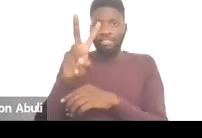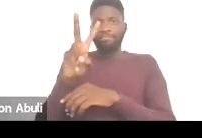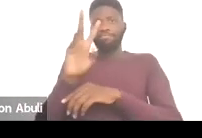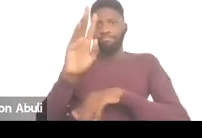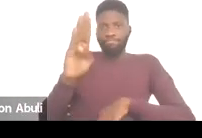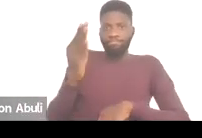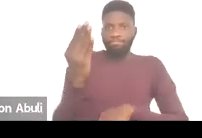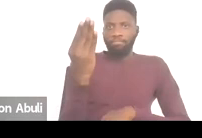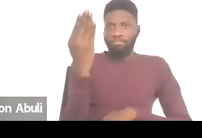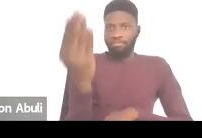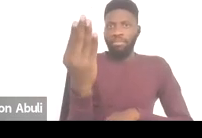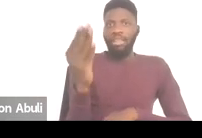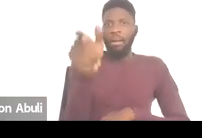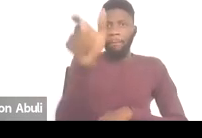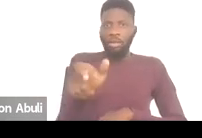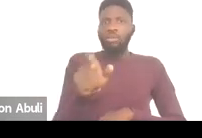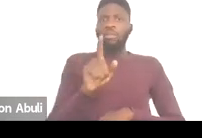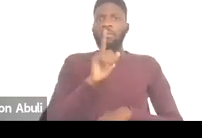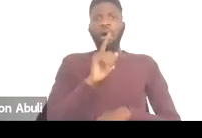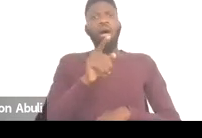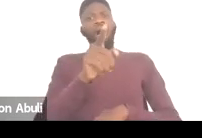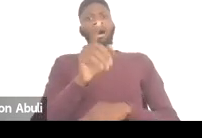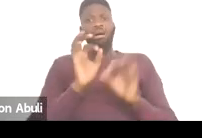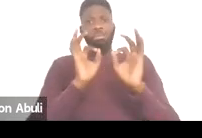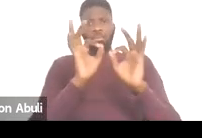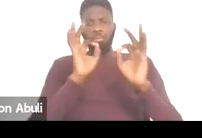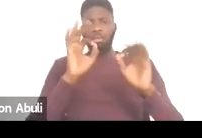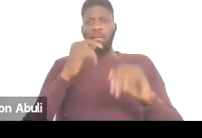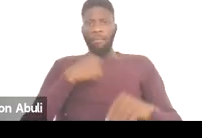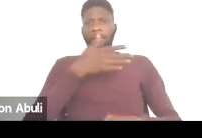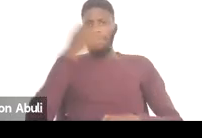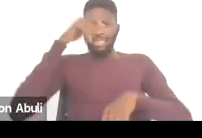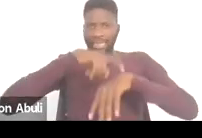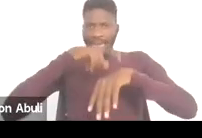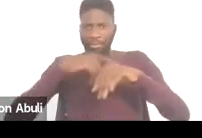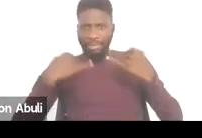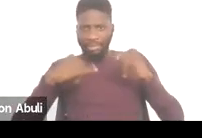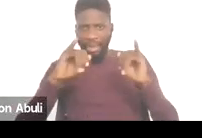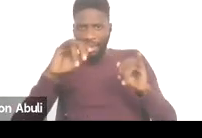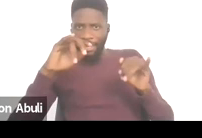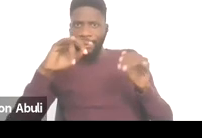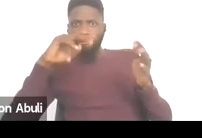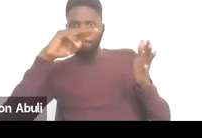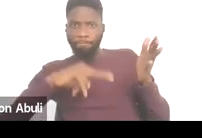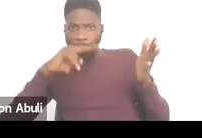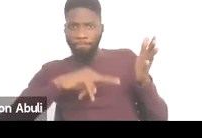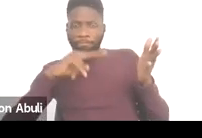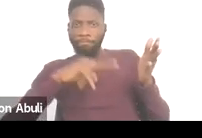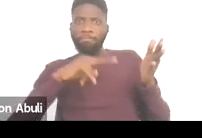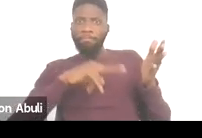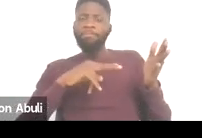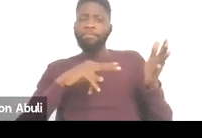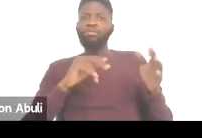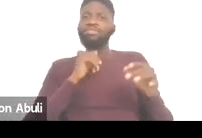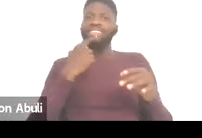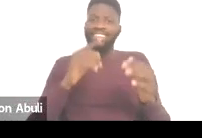they'll be like, this is interesting. Let me take a bit of more time looking through this, instead of just saying, apana,